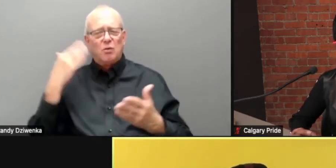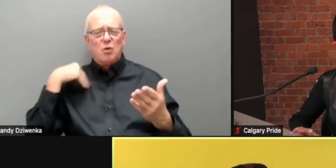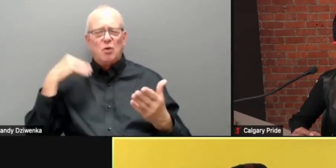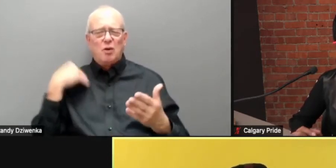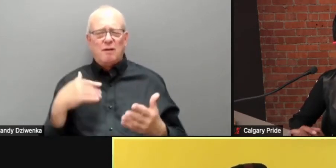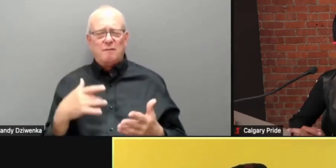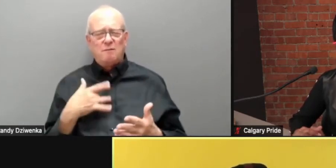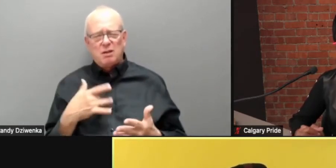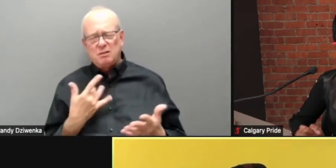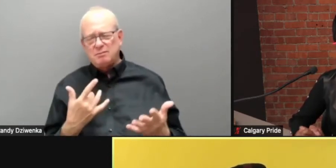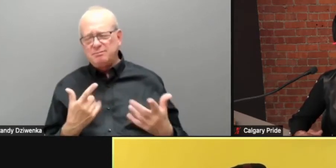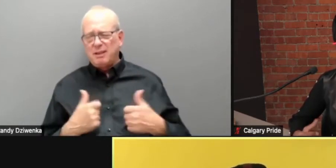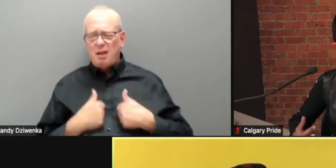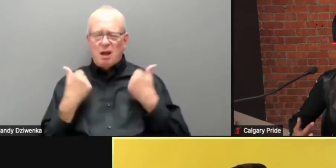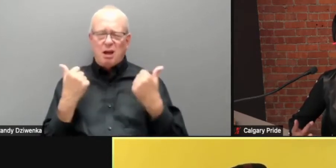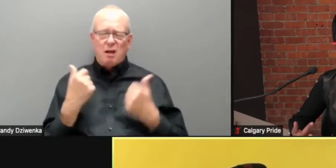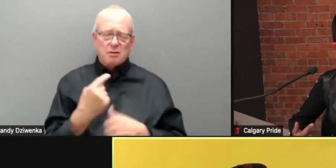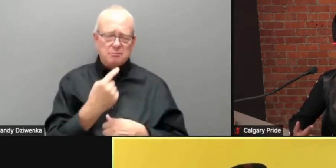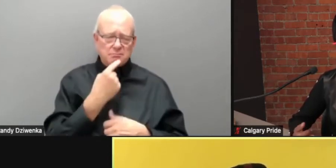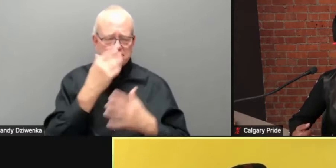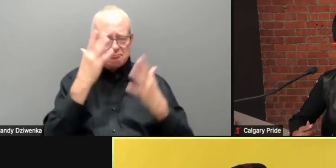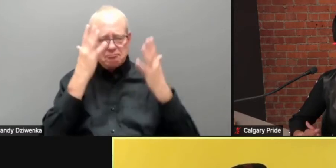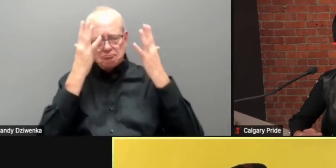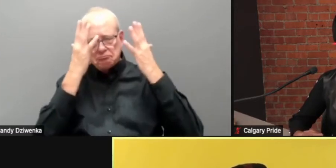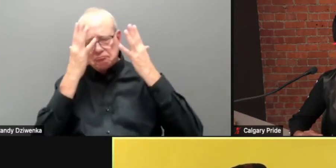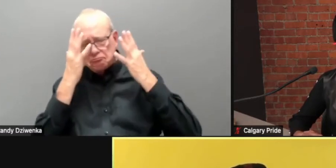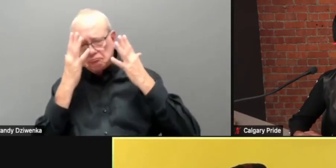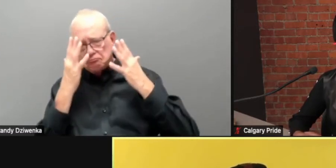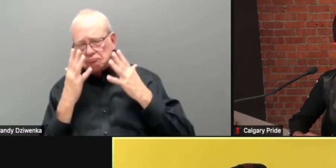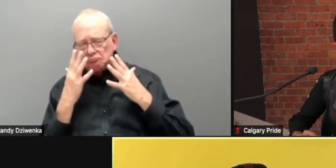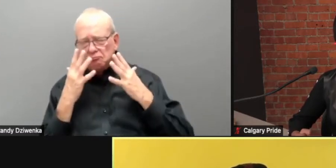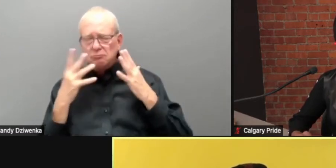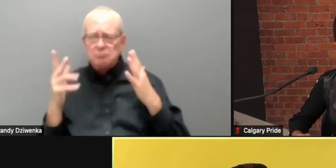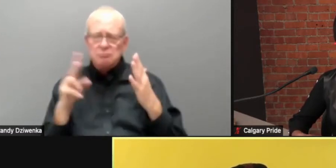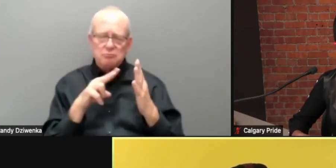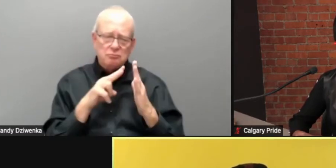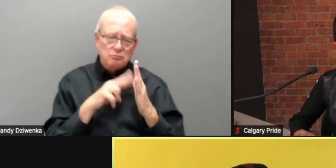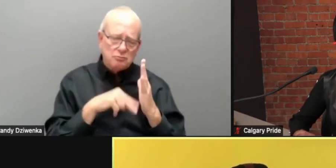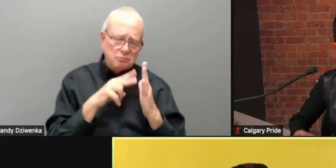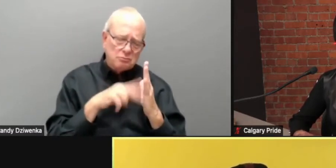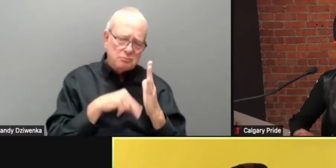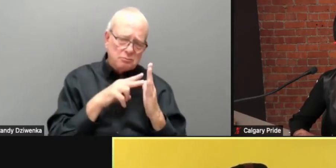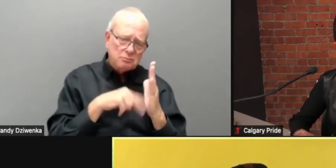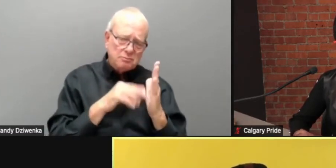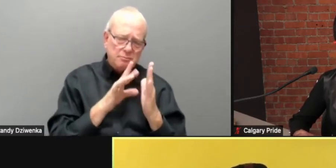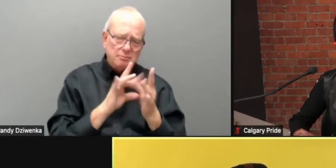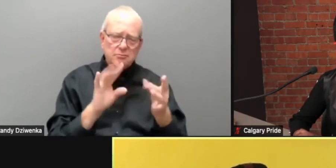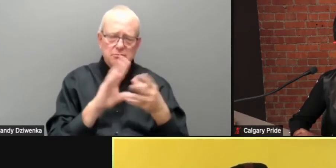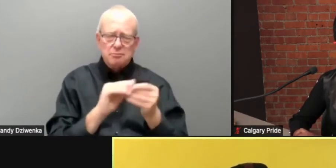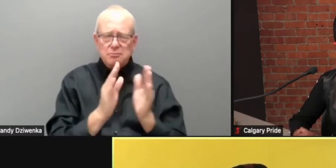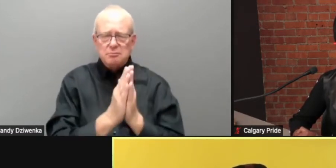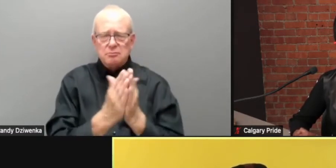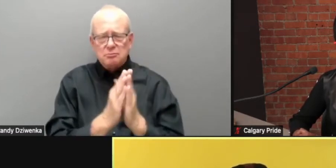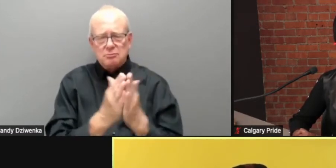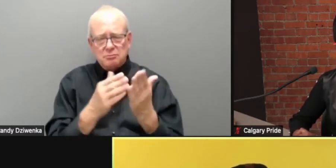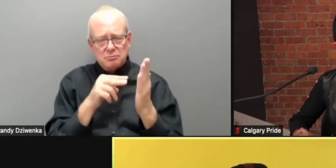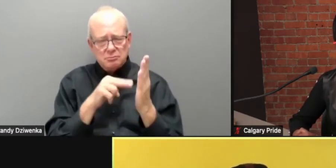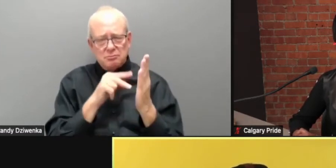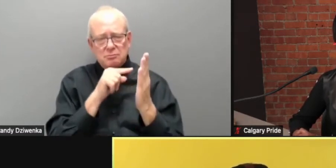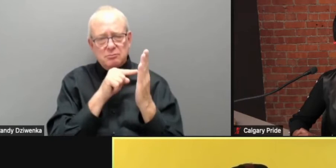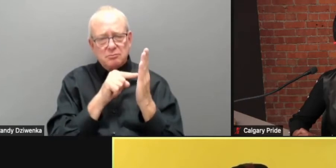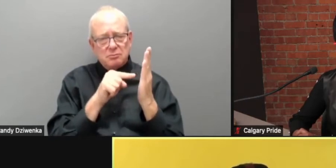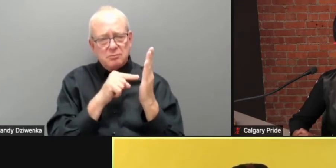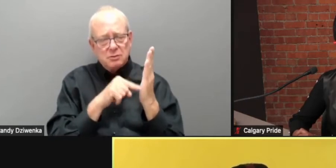realized that when a person like him, on the basis of truth and honesty, could get freedom for India from